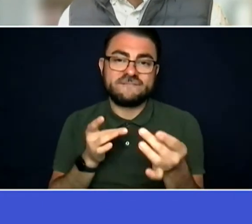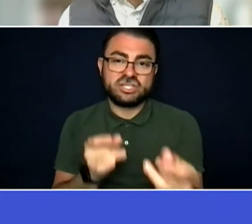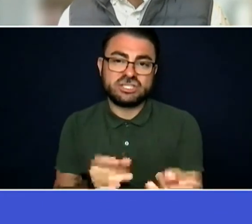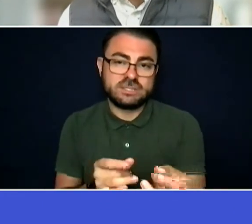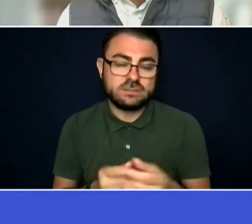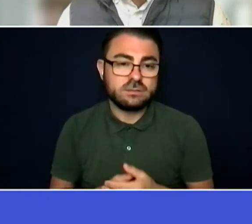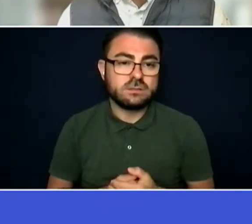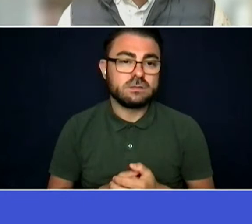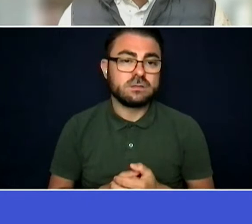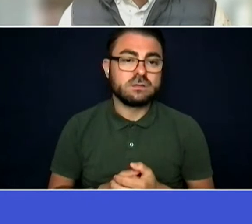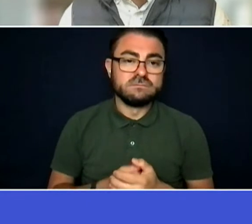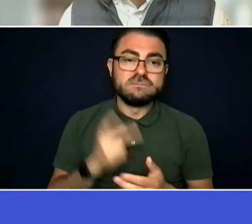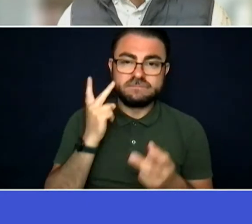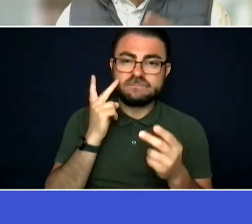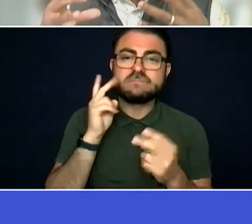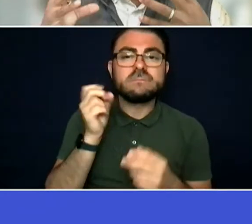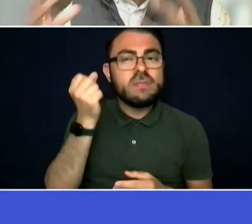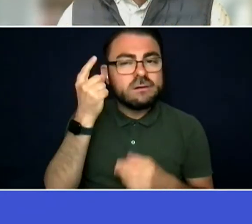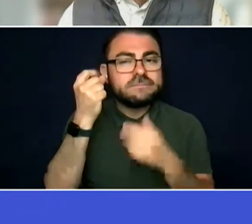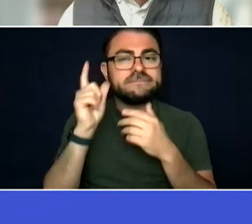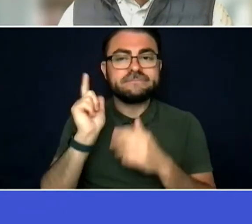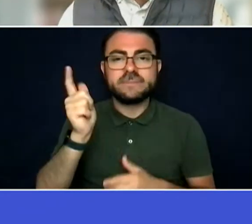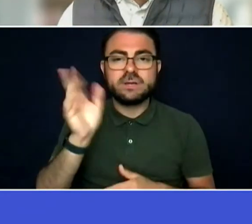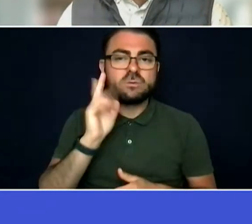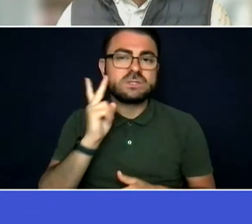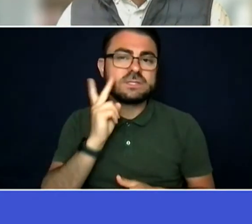lot more details around the sorts of